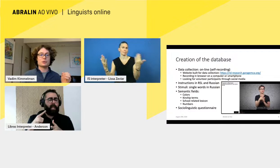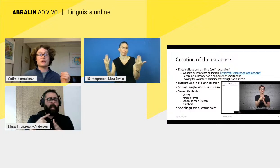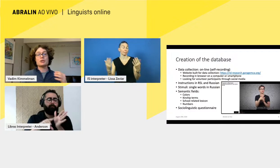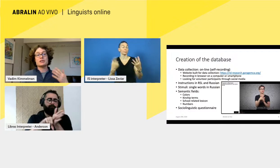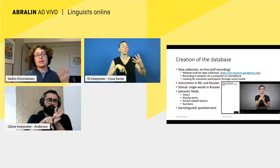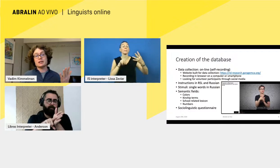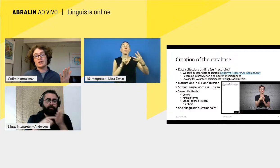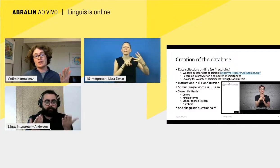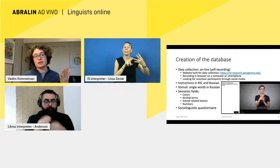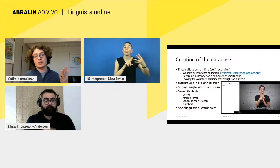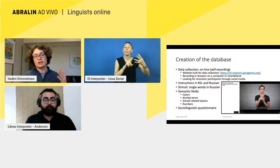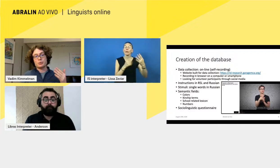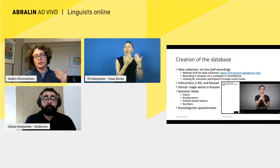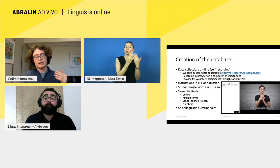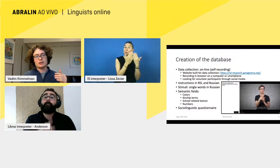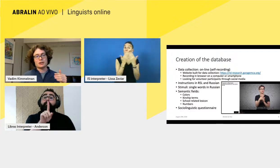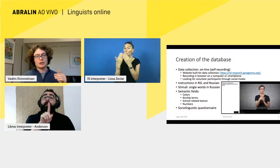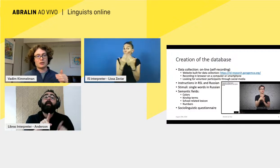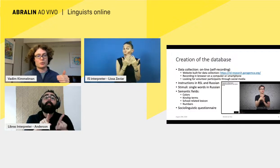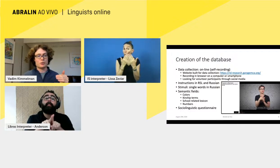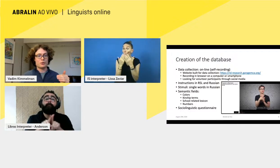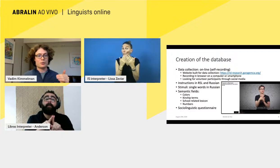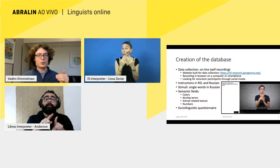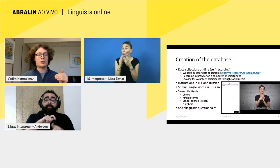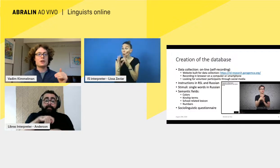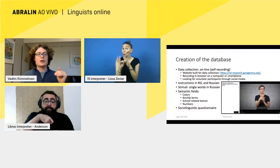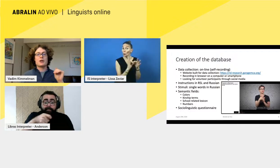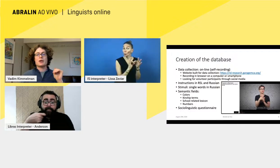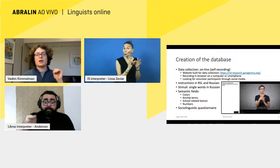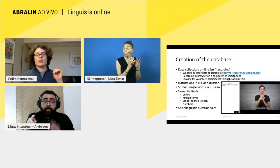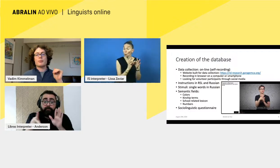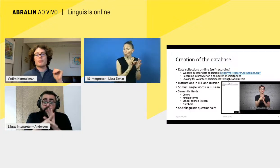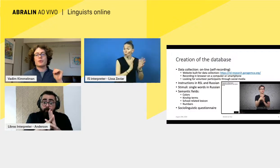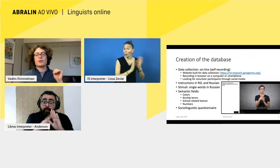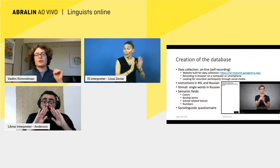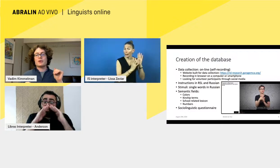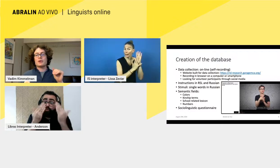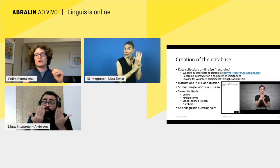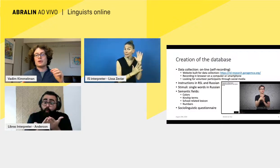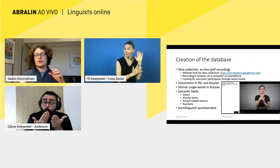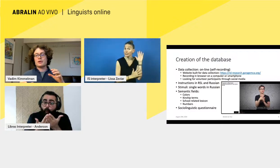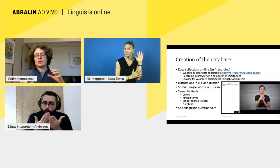was chosen because, as I explained a little bit before,